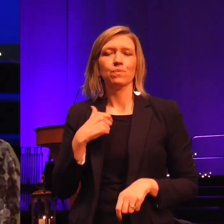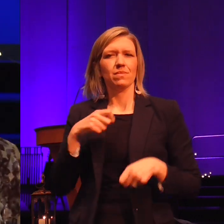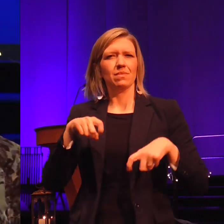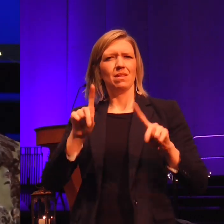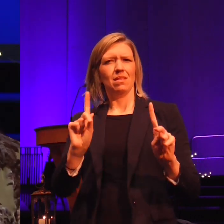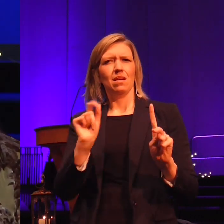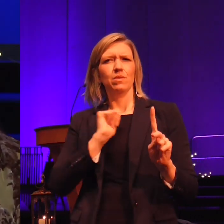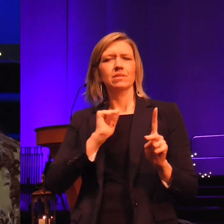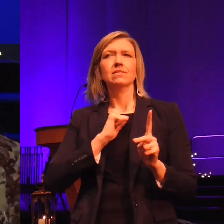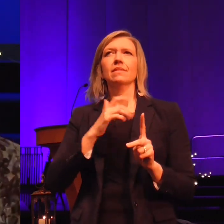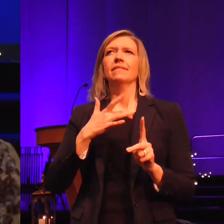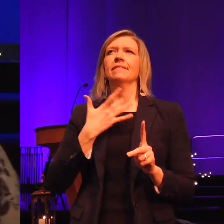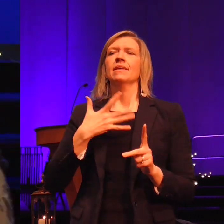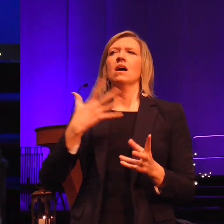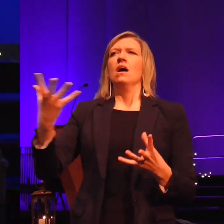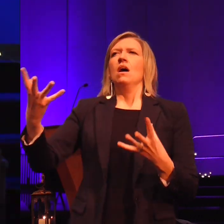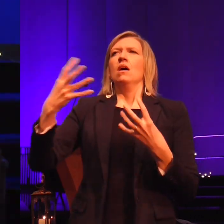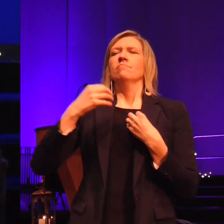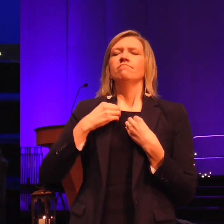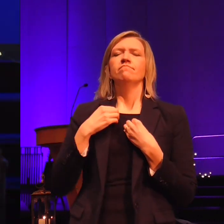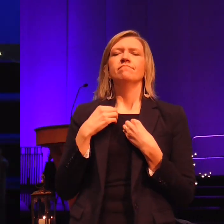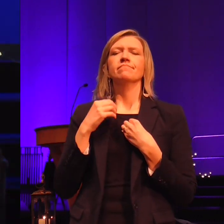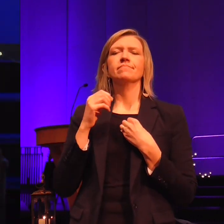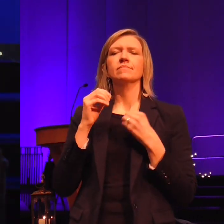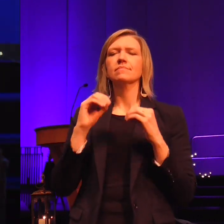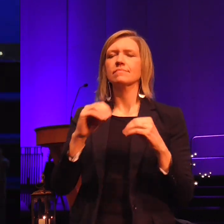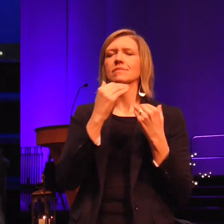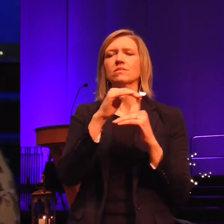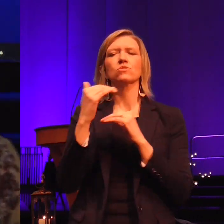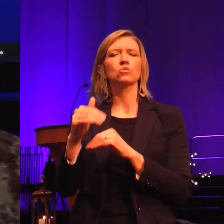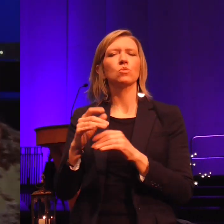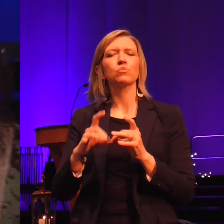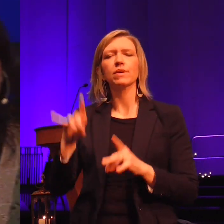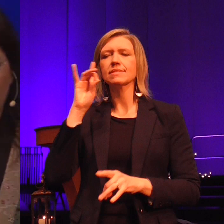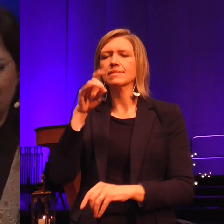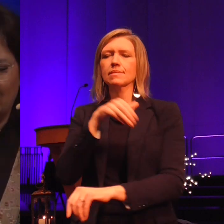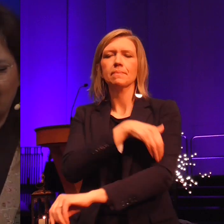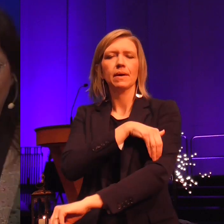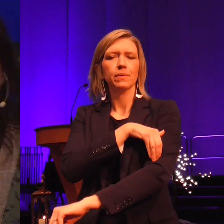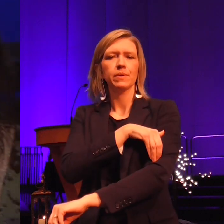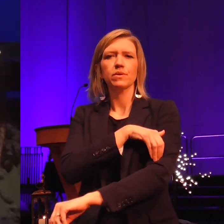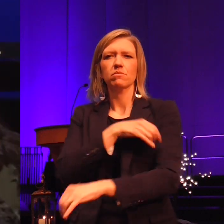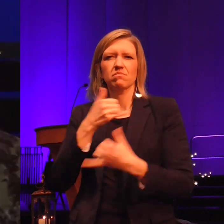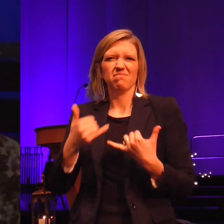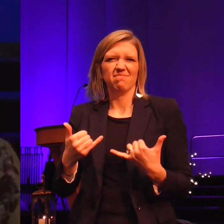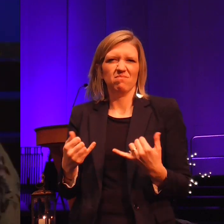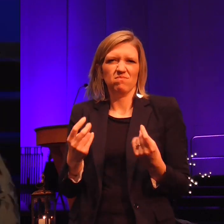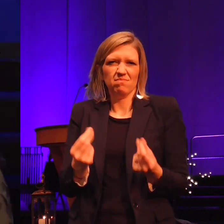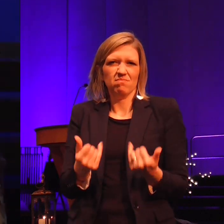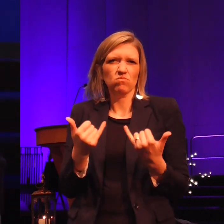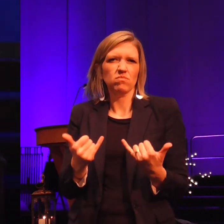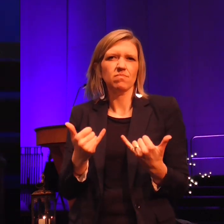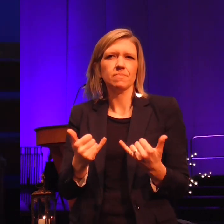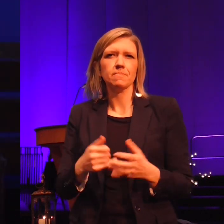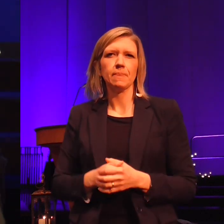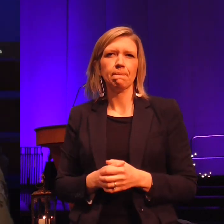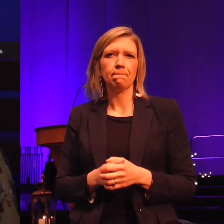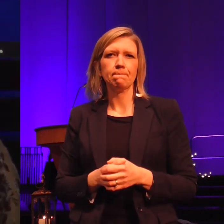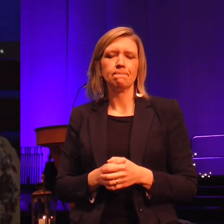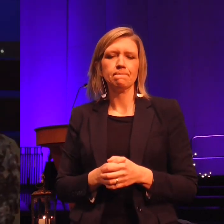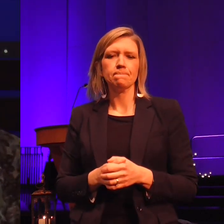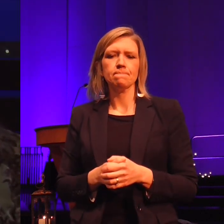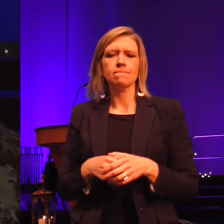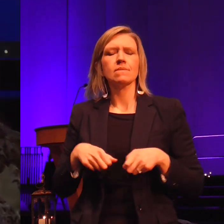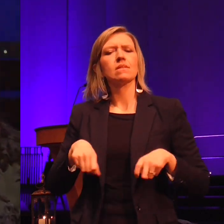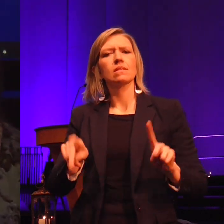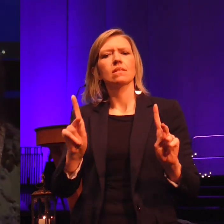feel it and sense it, to sense its unconditional presence and power right in this very moment. We allow